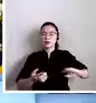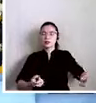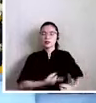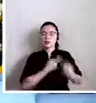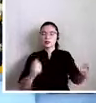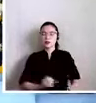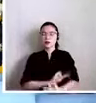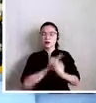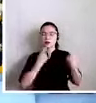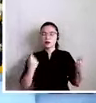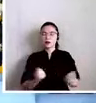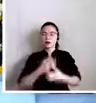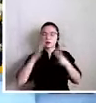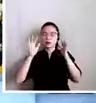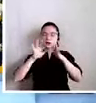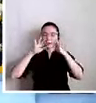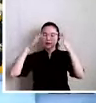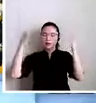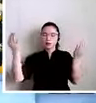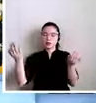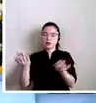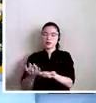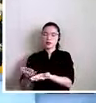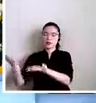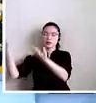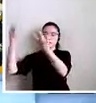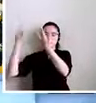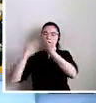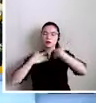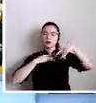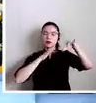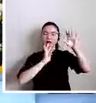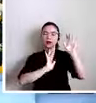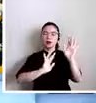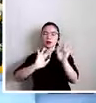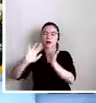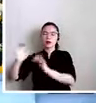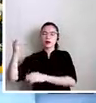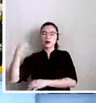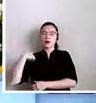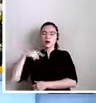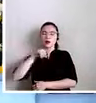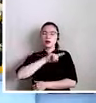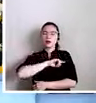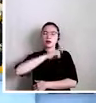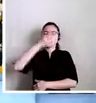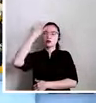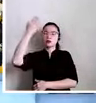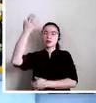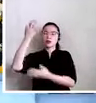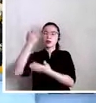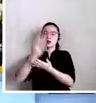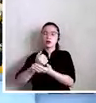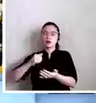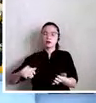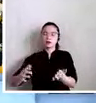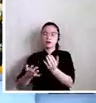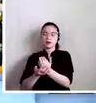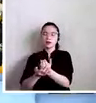of the world, have mercy on us. You take away